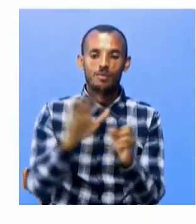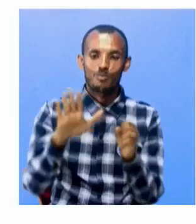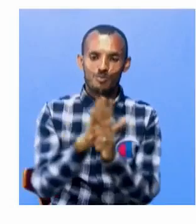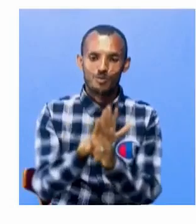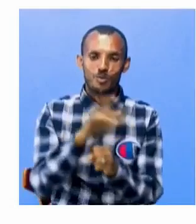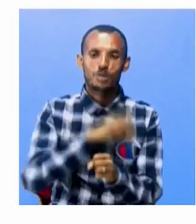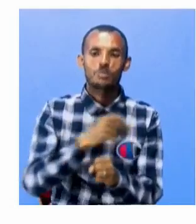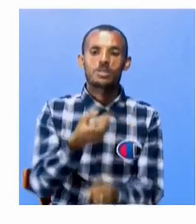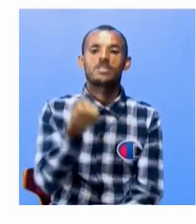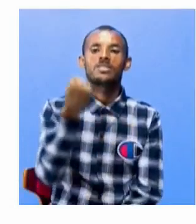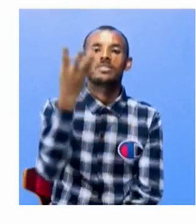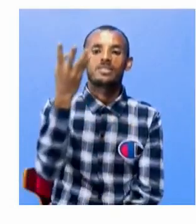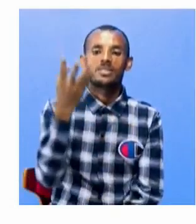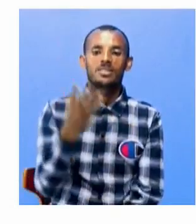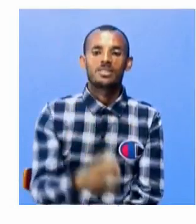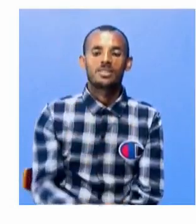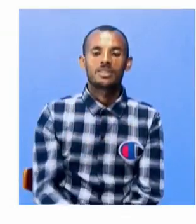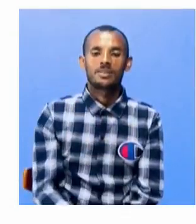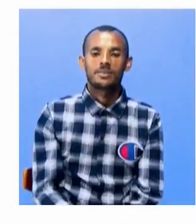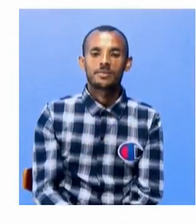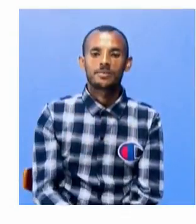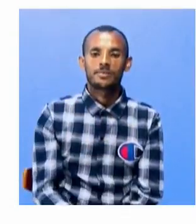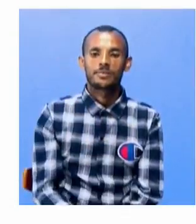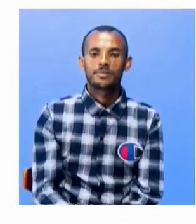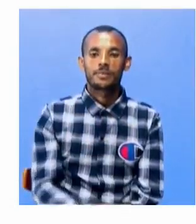her full salary.